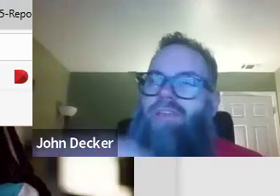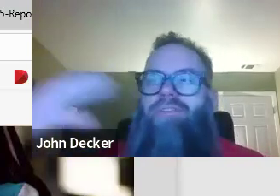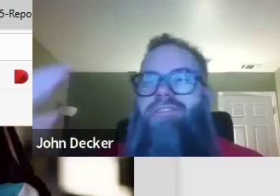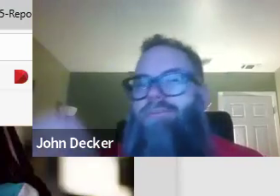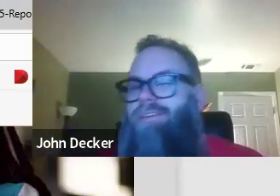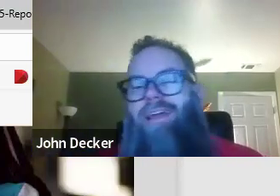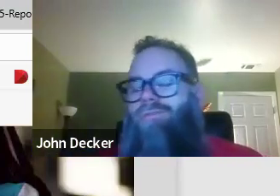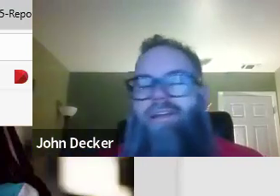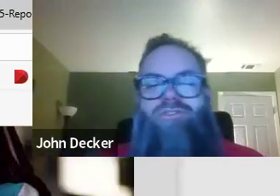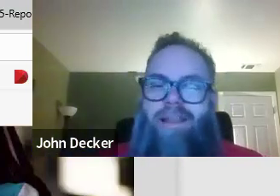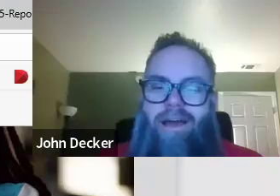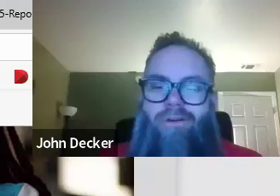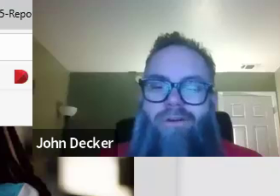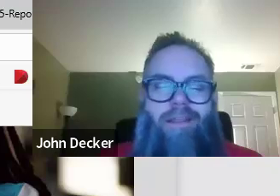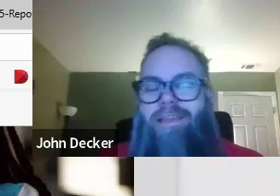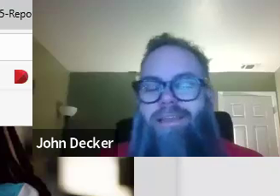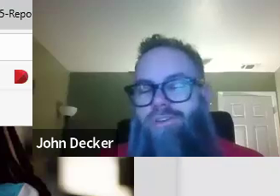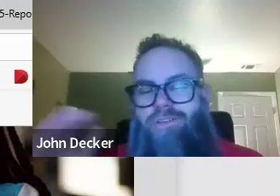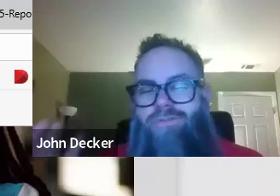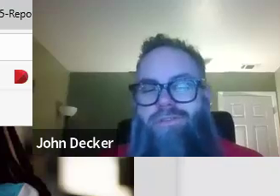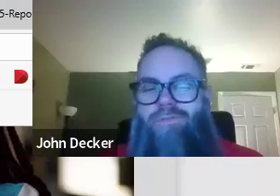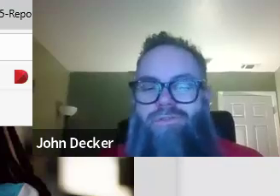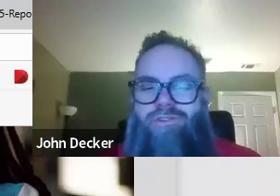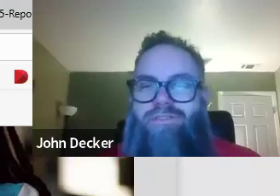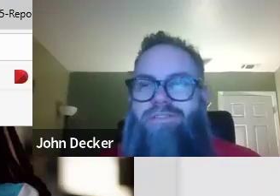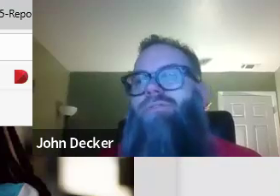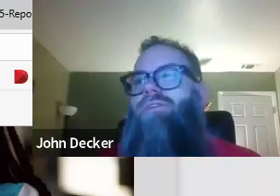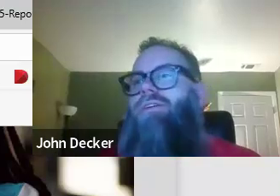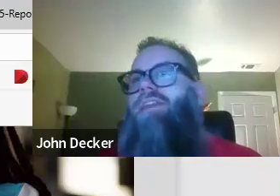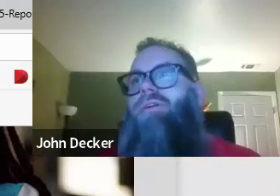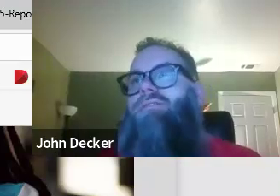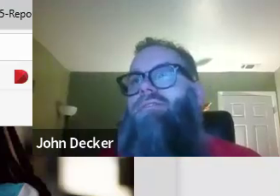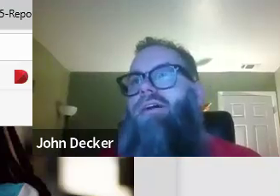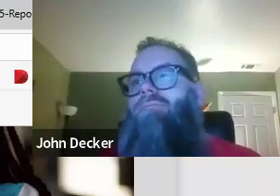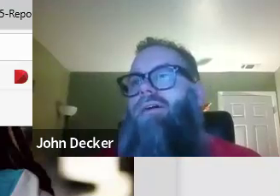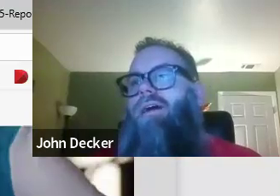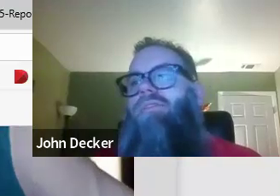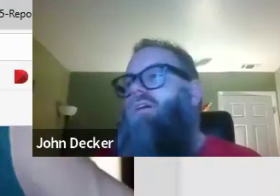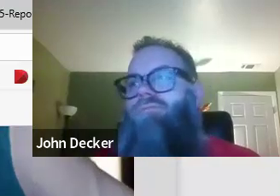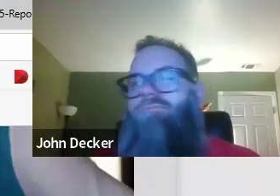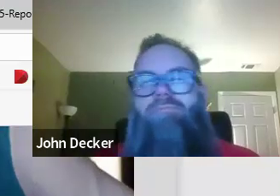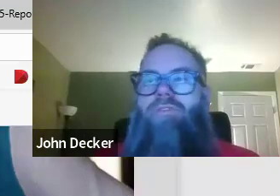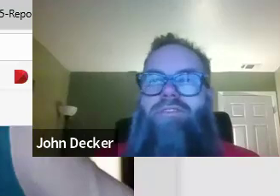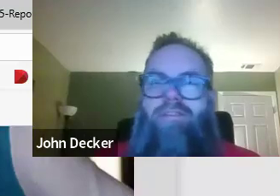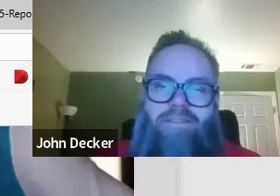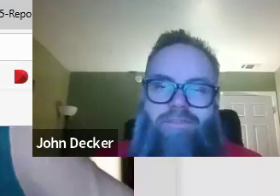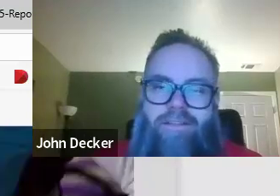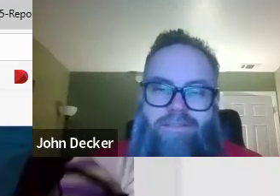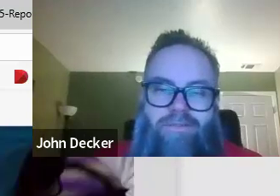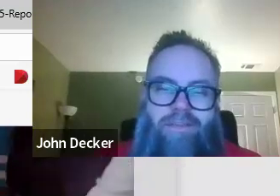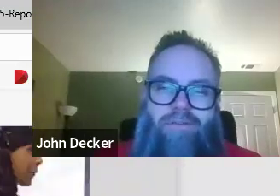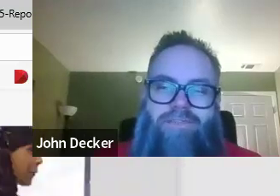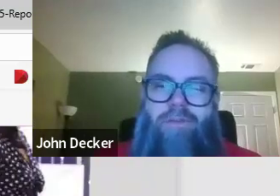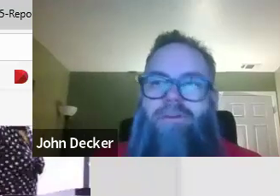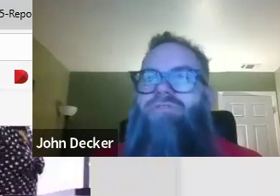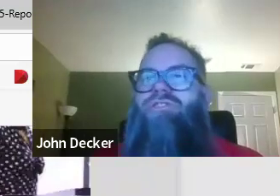especially if it's something that you like tried out and like now you want to do it in the future. So anyways, I love focusing on stuff like